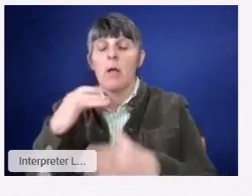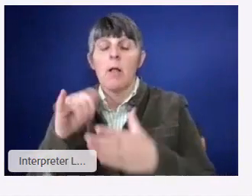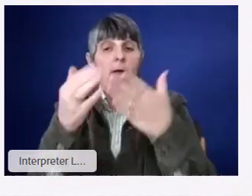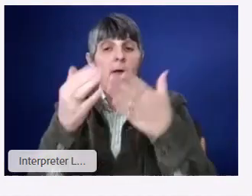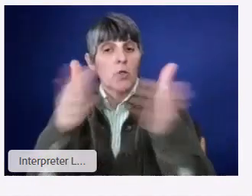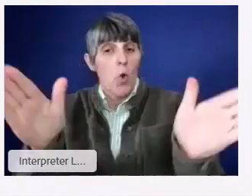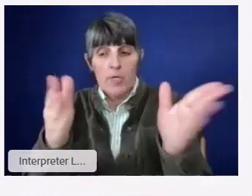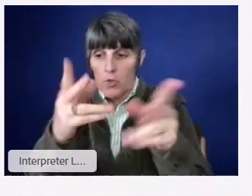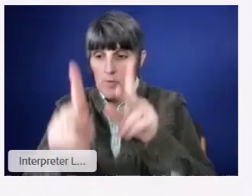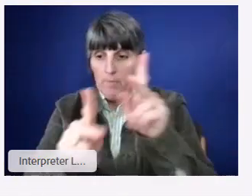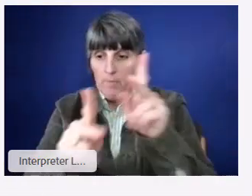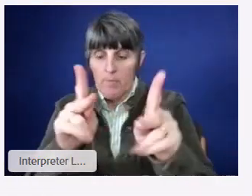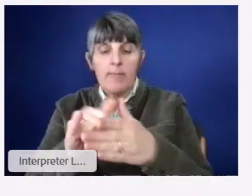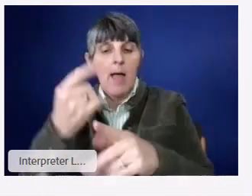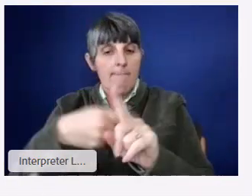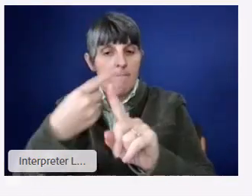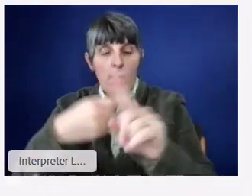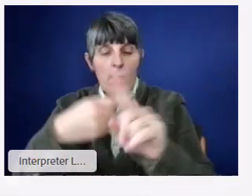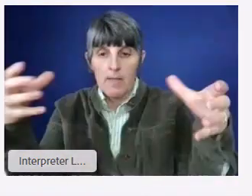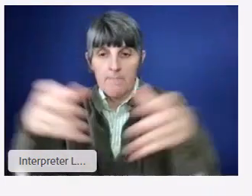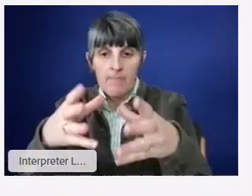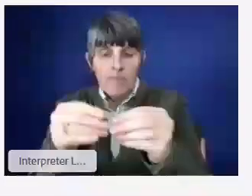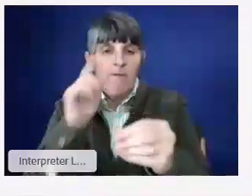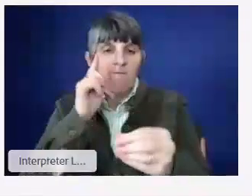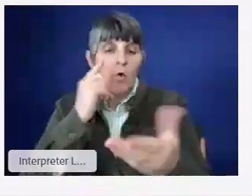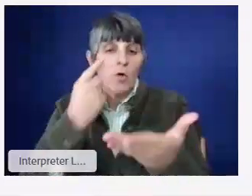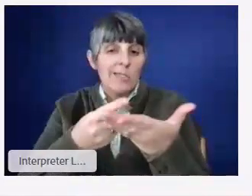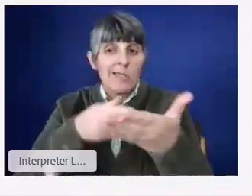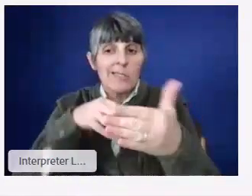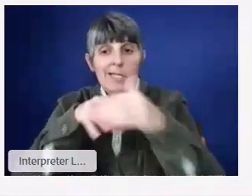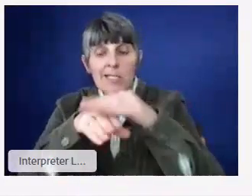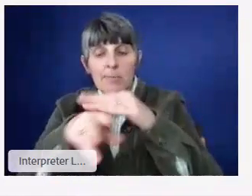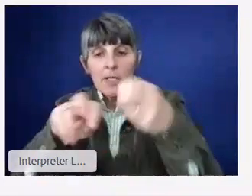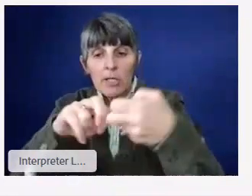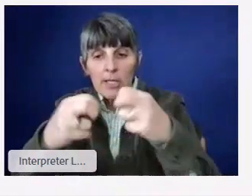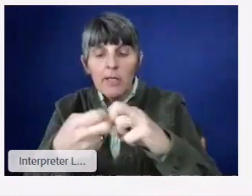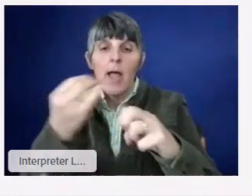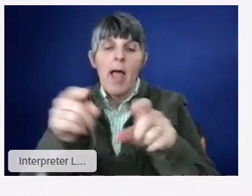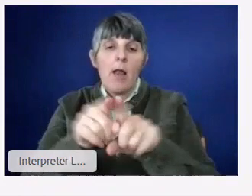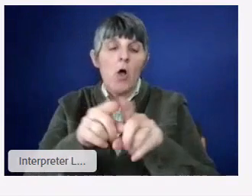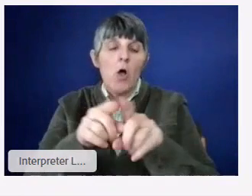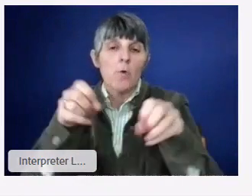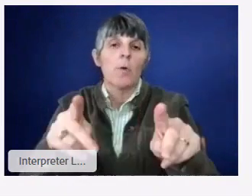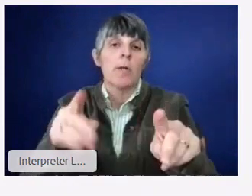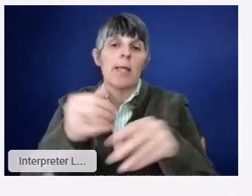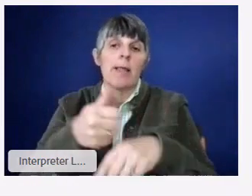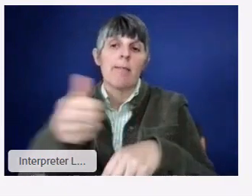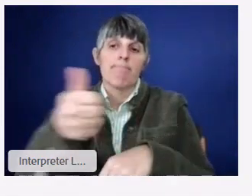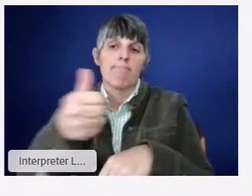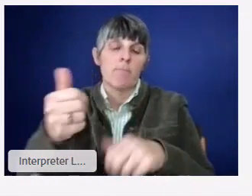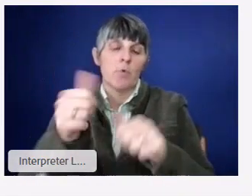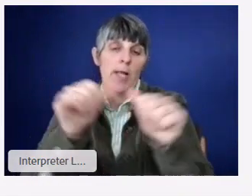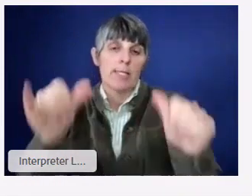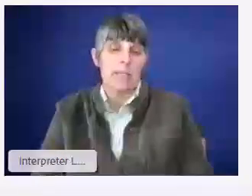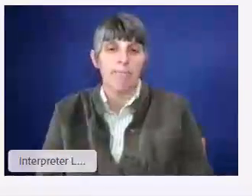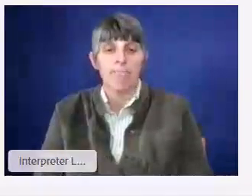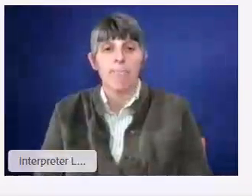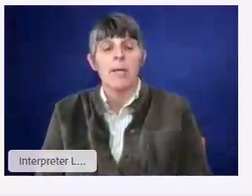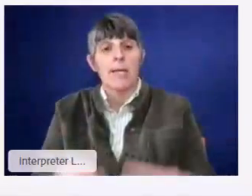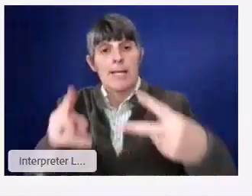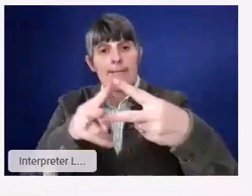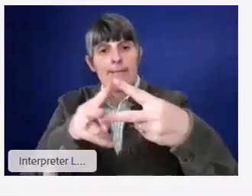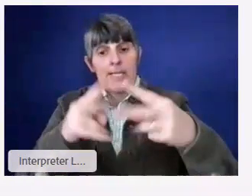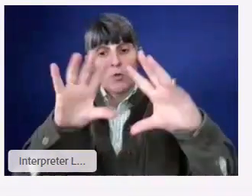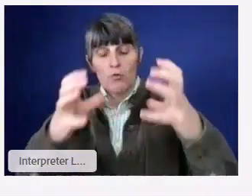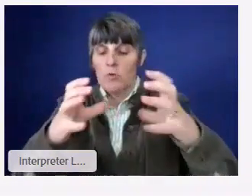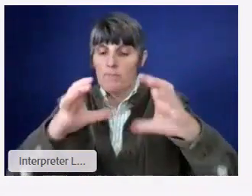group that meets on a monthly basis to discuss accessibility issues and opportunities in the public transit system. These two groups have been